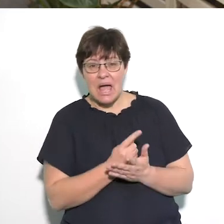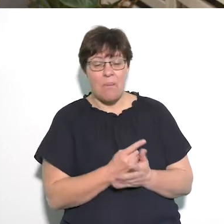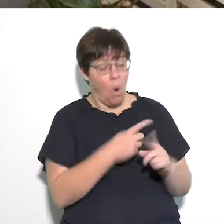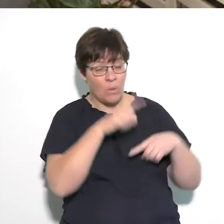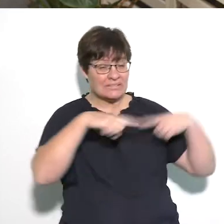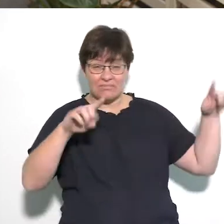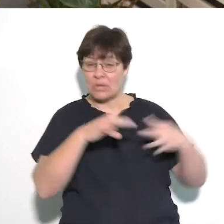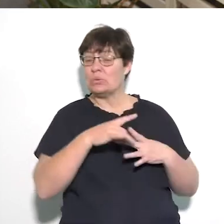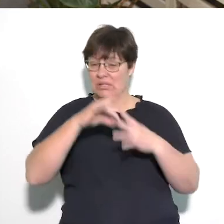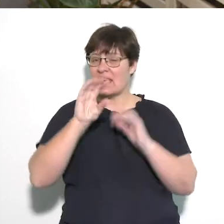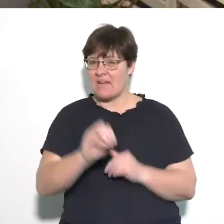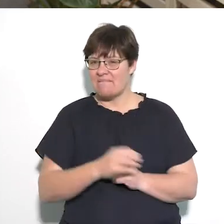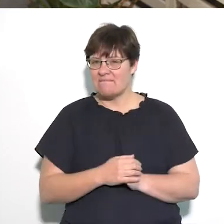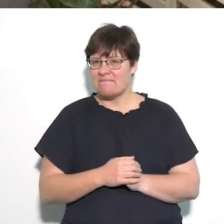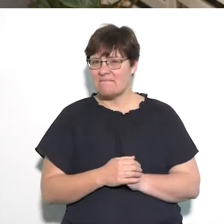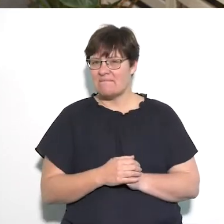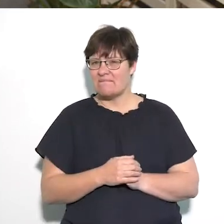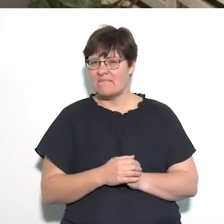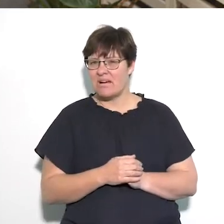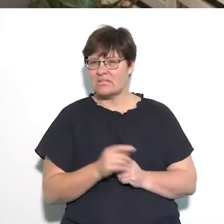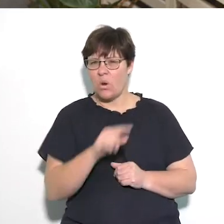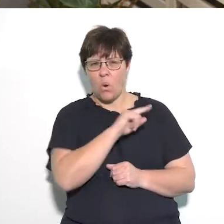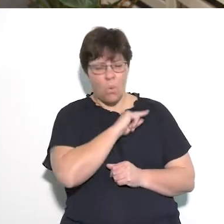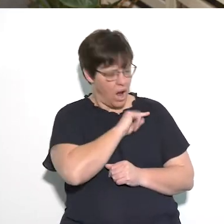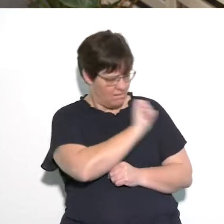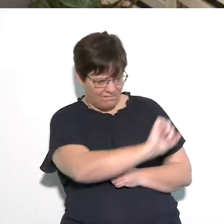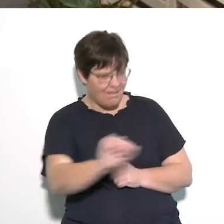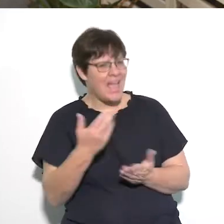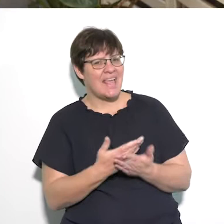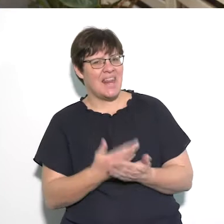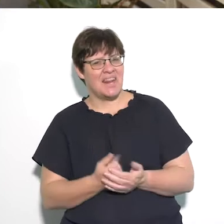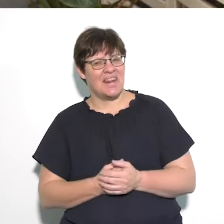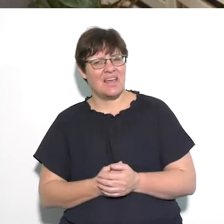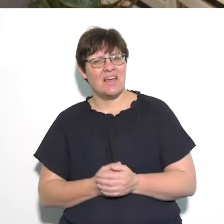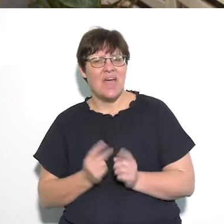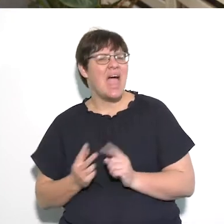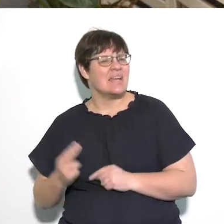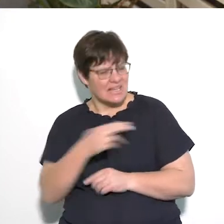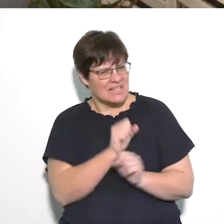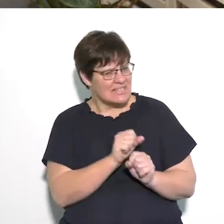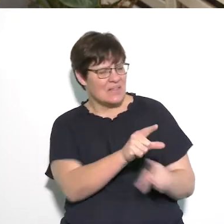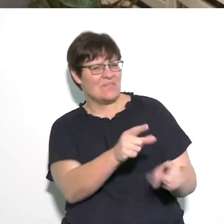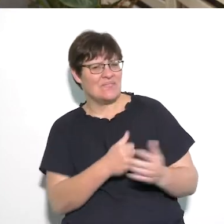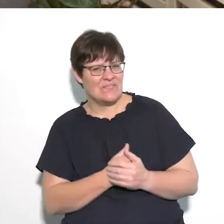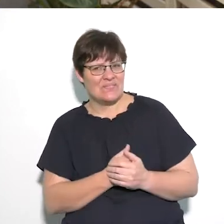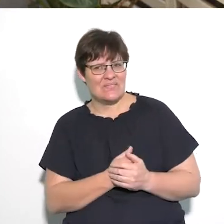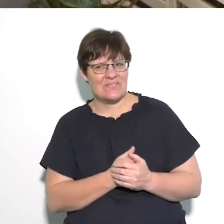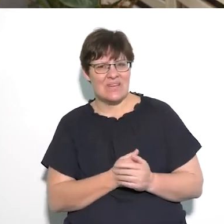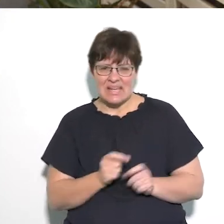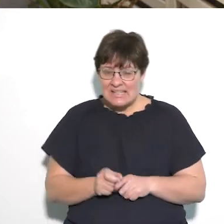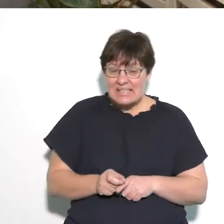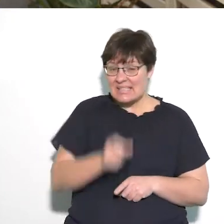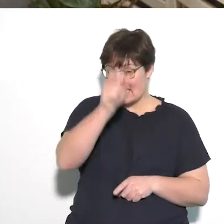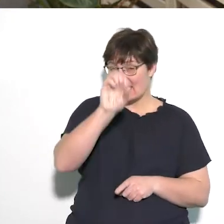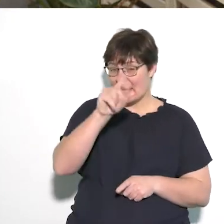very different and unique. So why don't your children's sunflowers look different and unique? Let your children cut out a